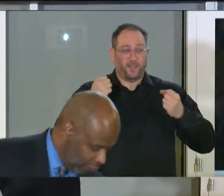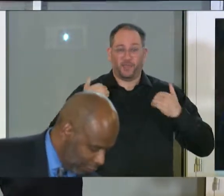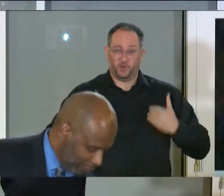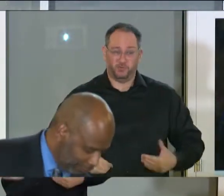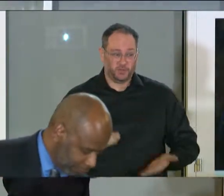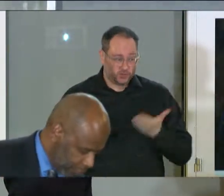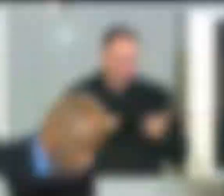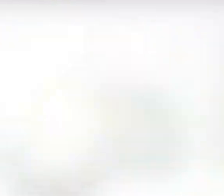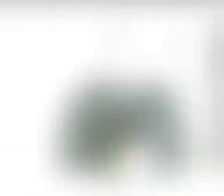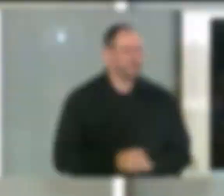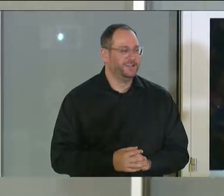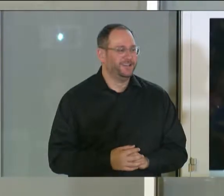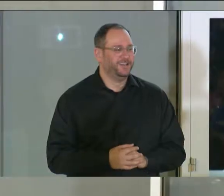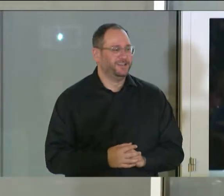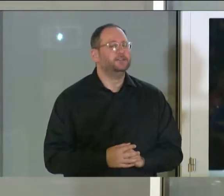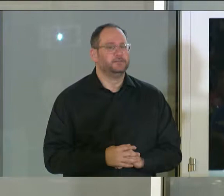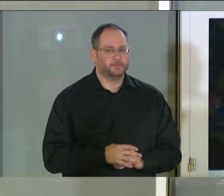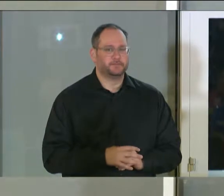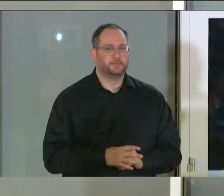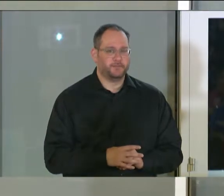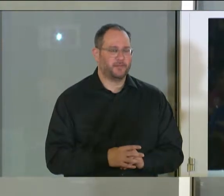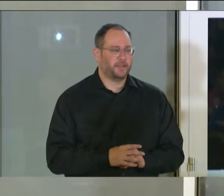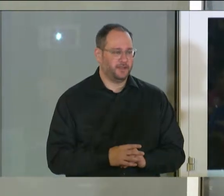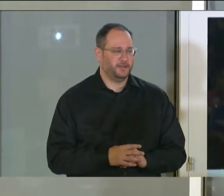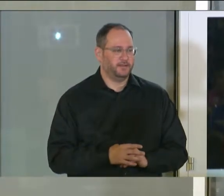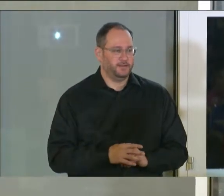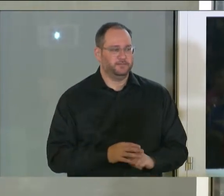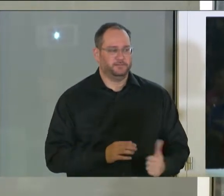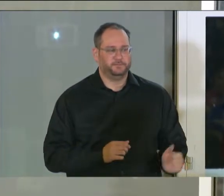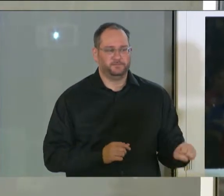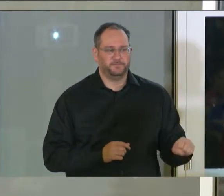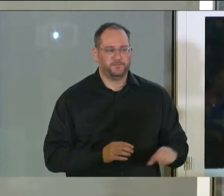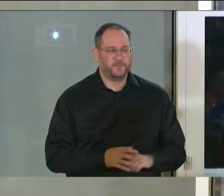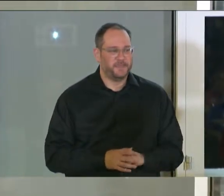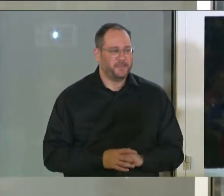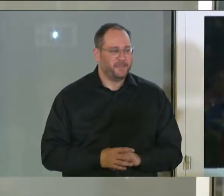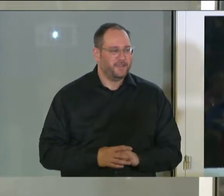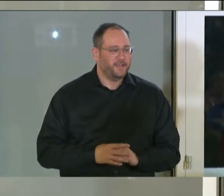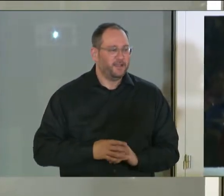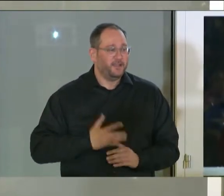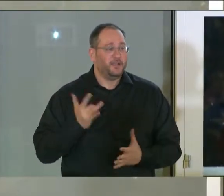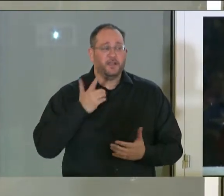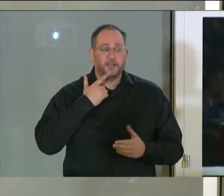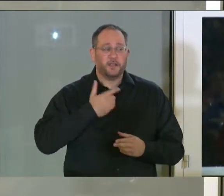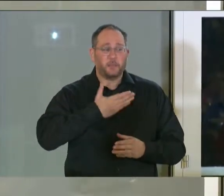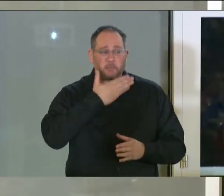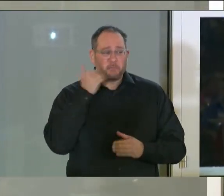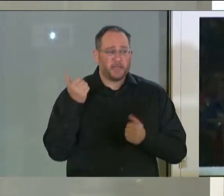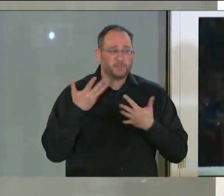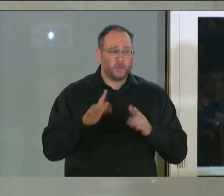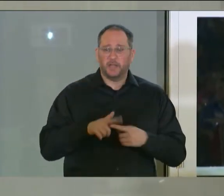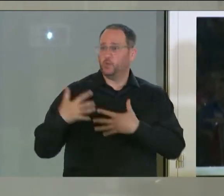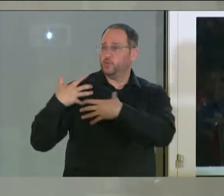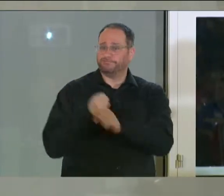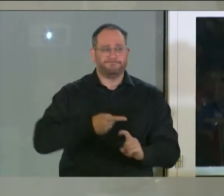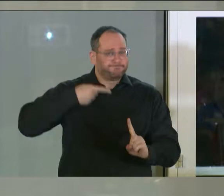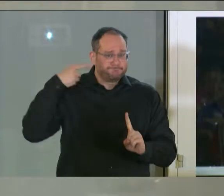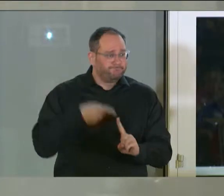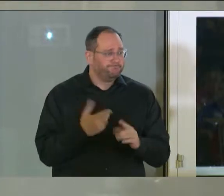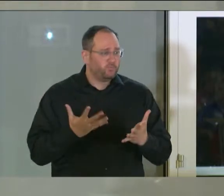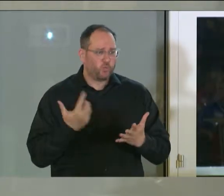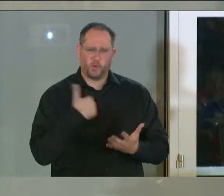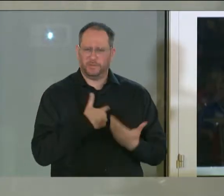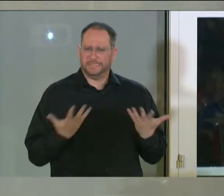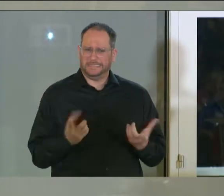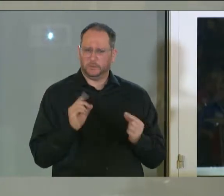afternoon or good evening. In 90 seconds, the best way to summarize what we do in the cluster that represents the